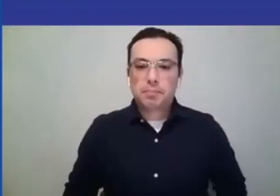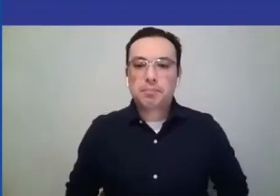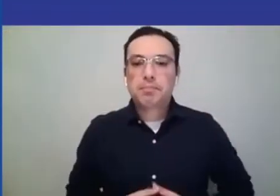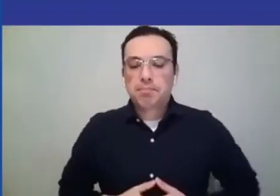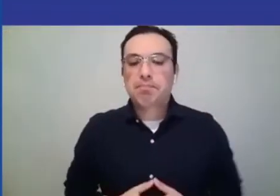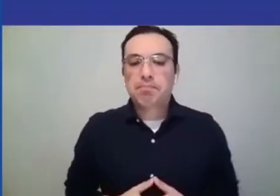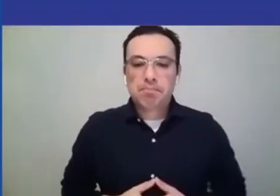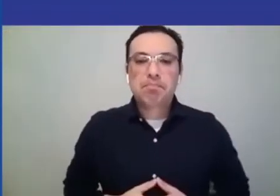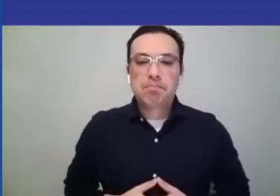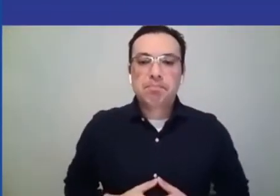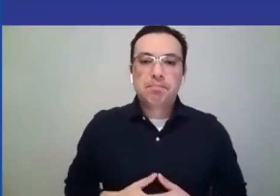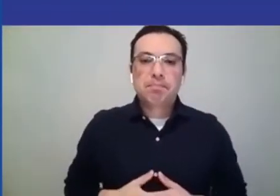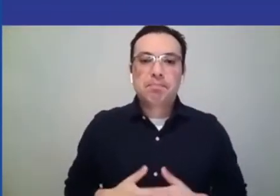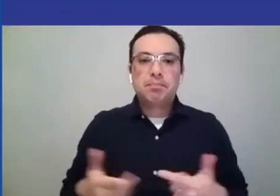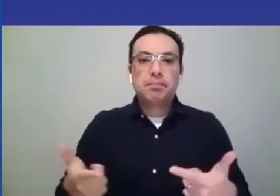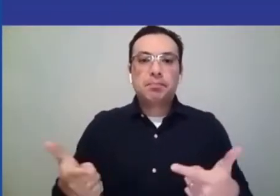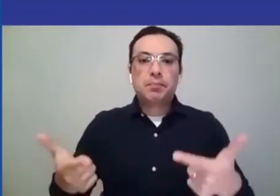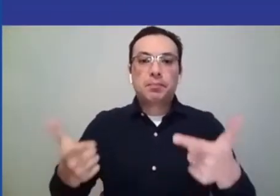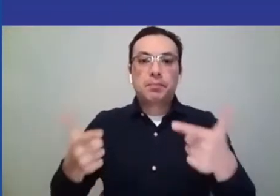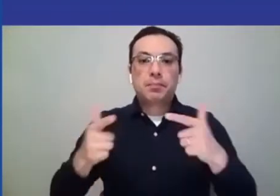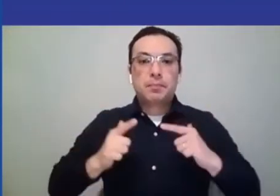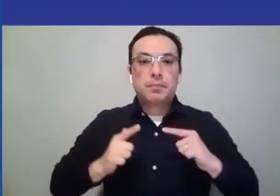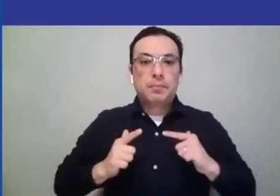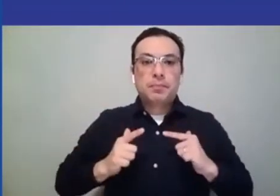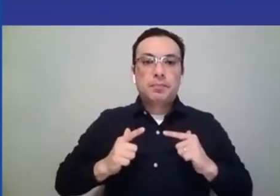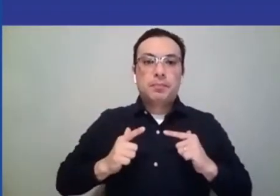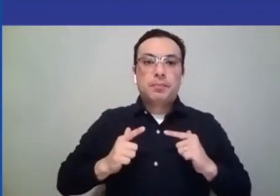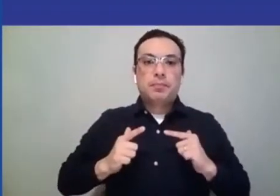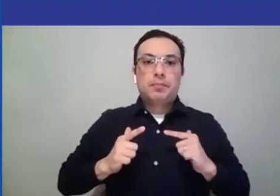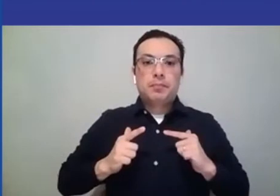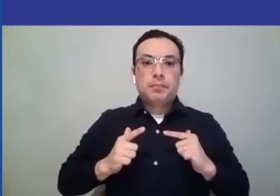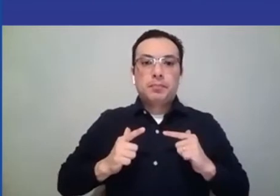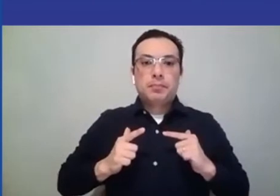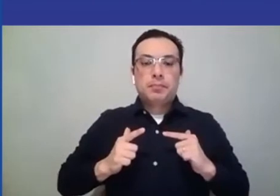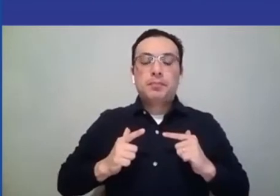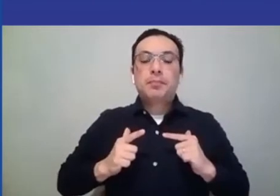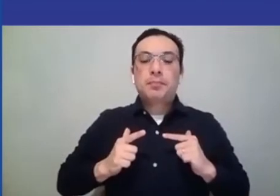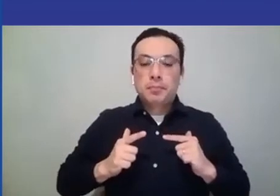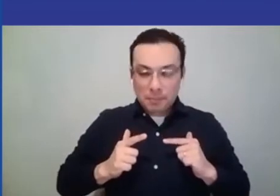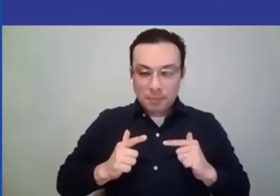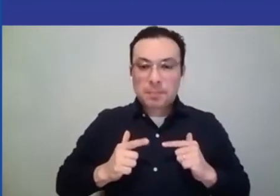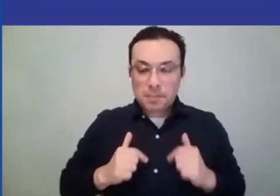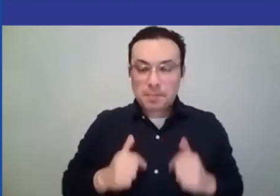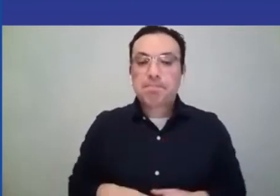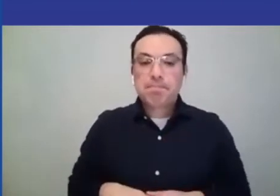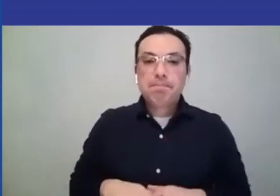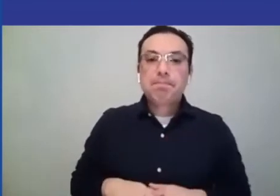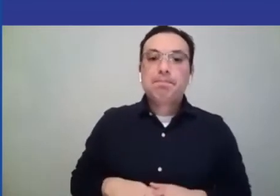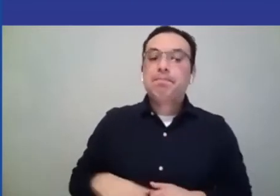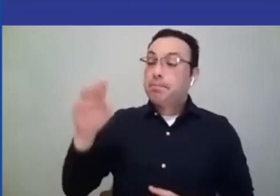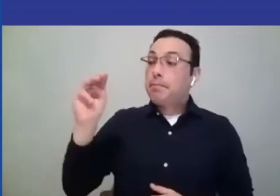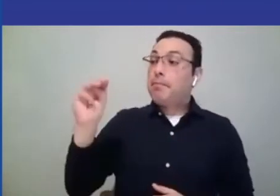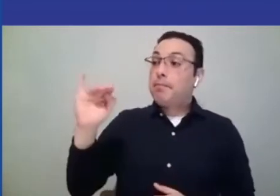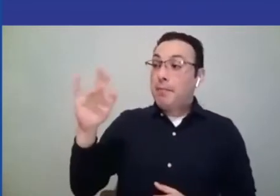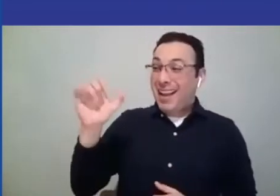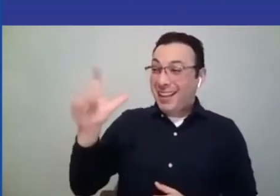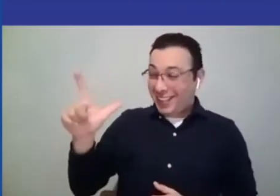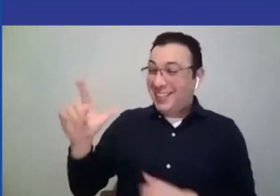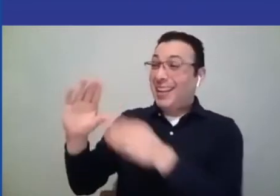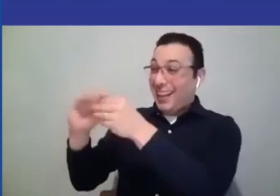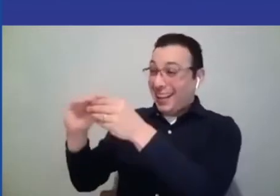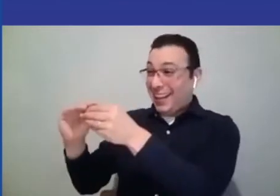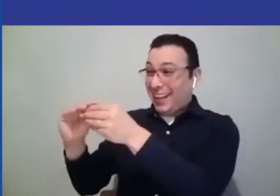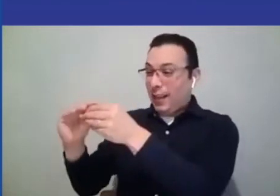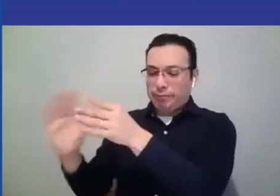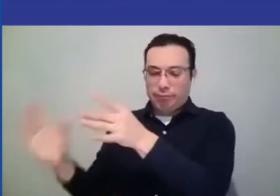Michael, your answer actually queued up my next question perfectly. And we're going to come back to Nicole